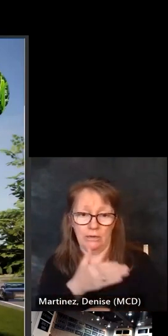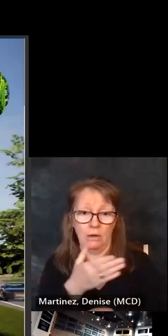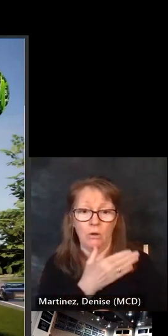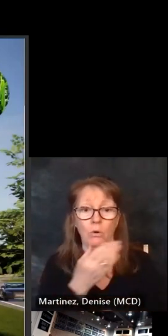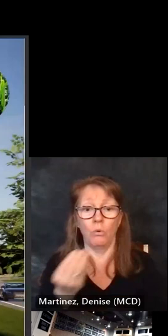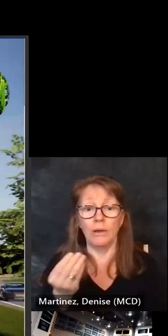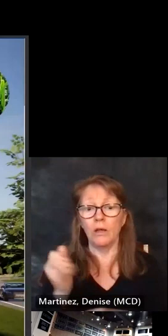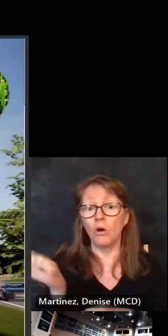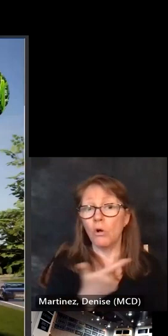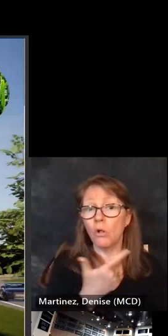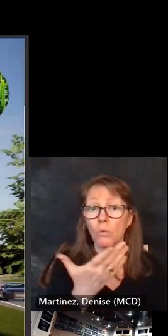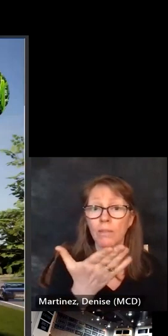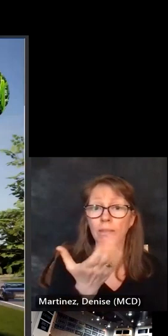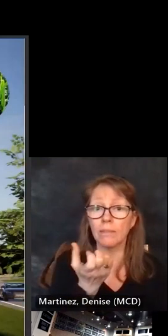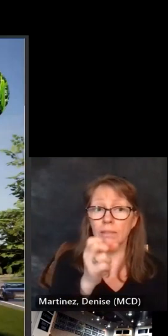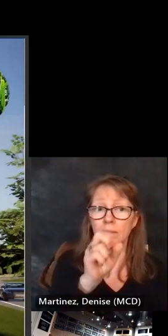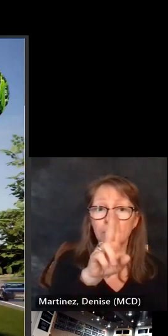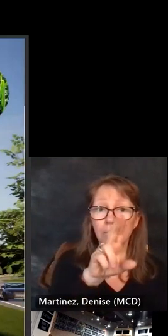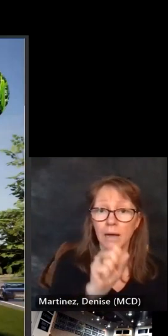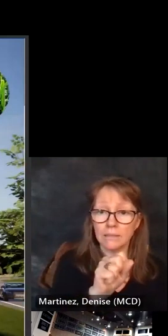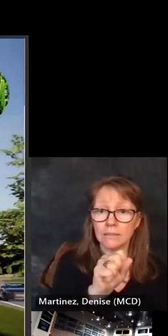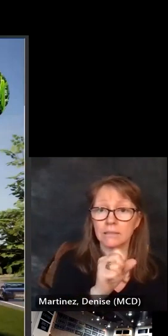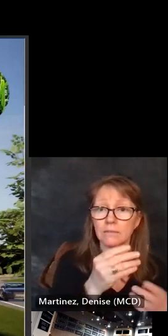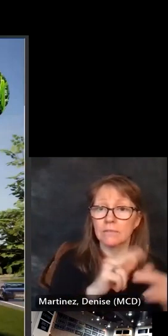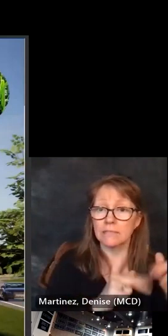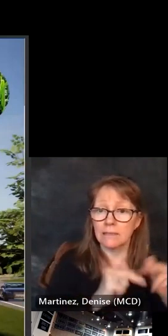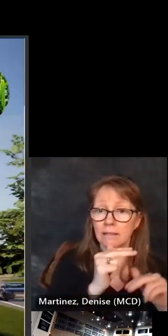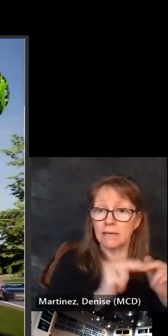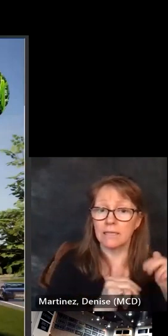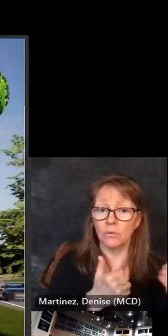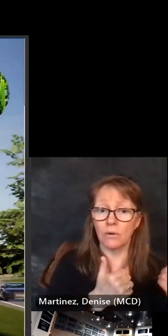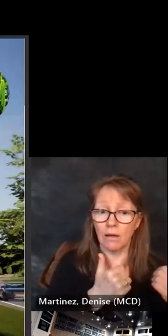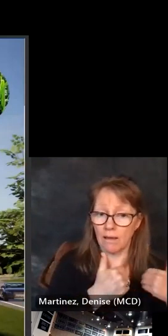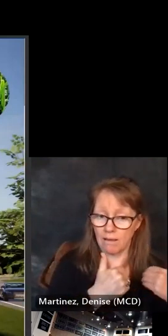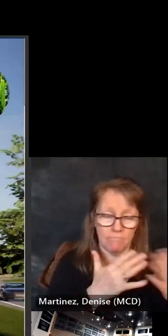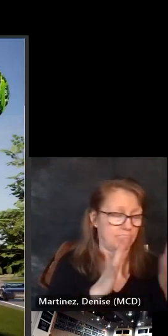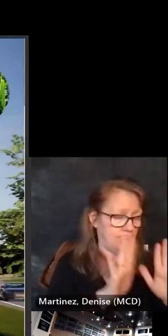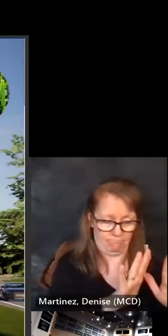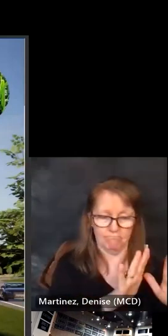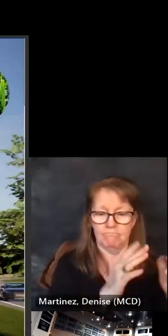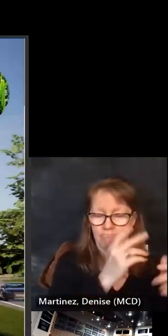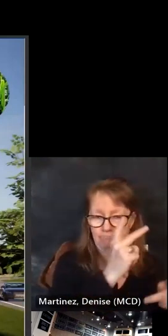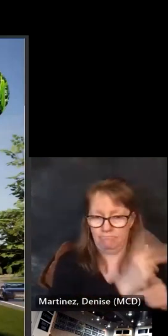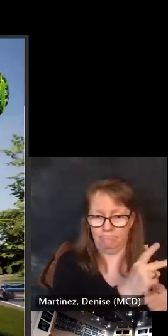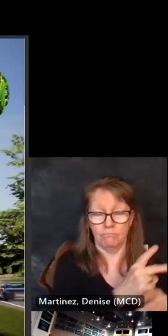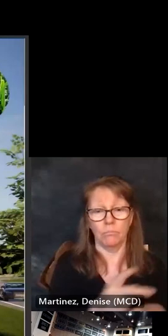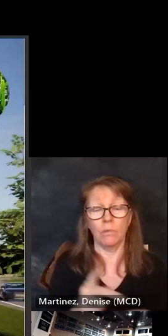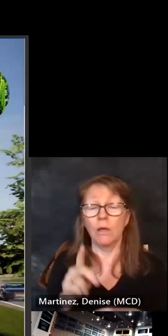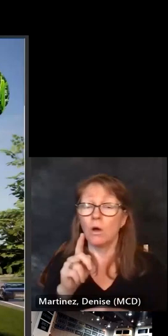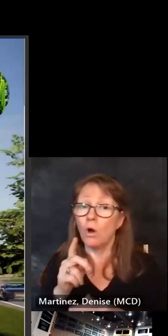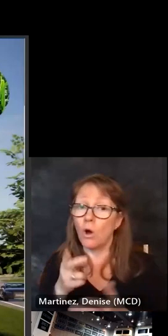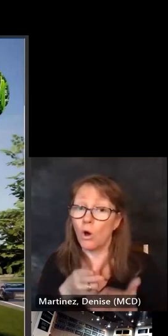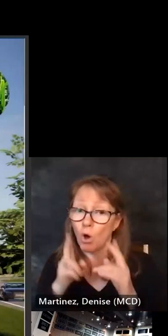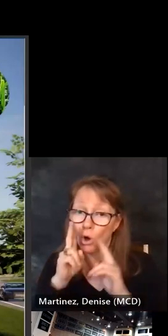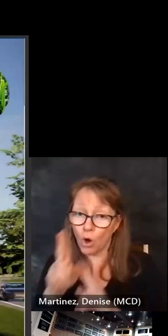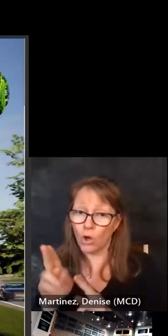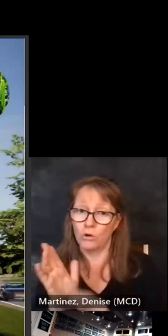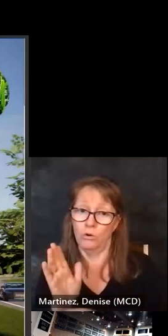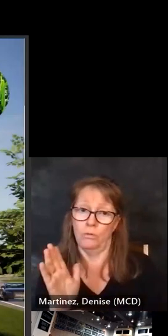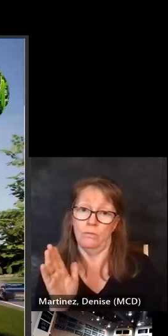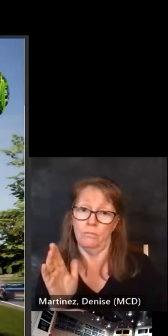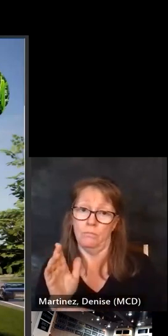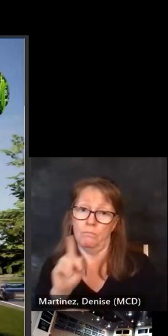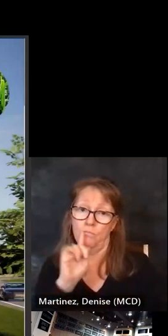happen. I think that's true. Our issue now is honoring the promise made for no less than 8 acres for impact